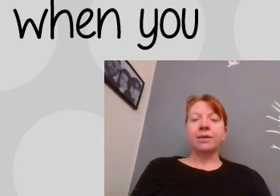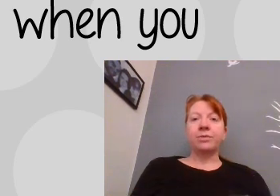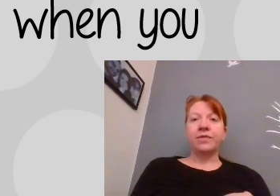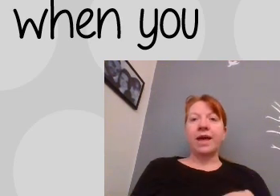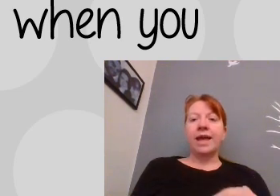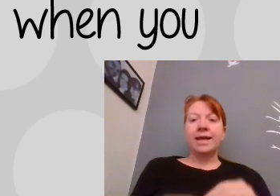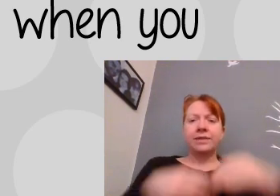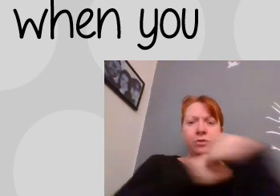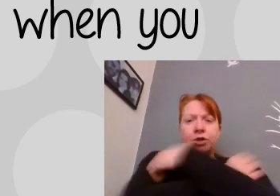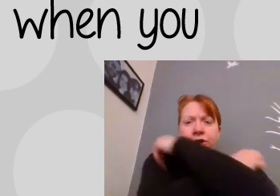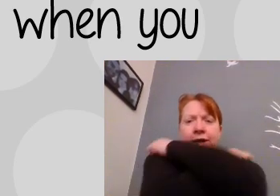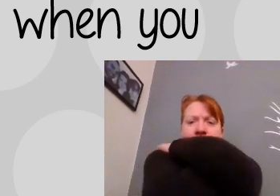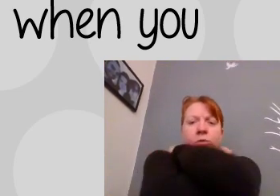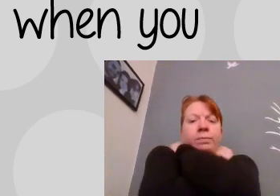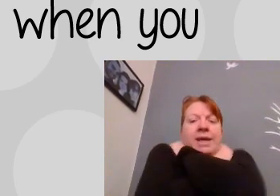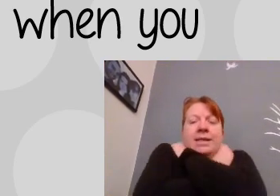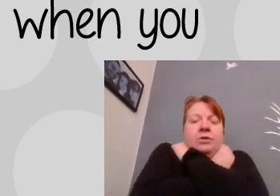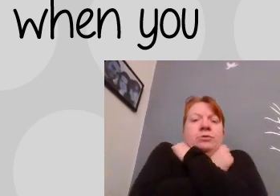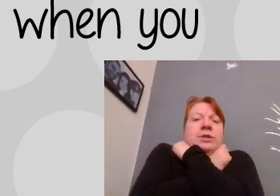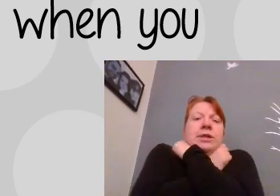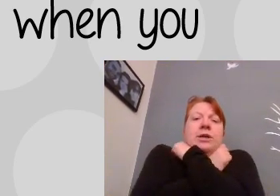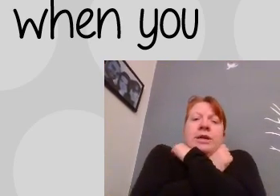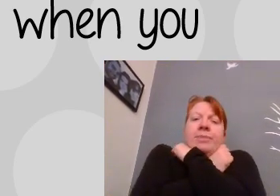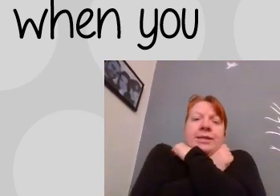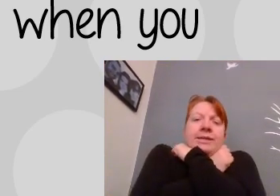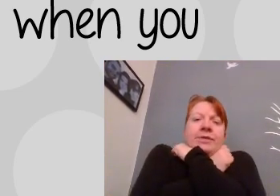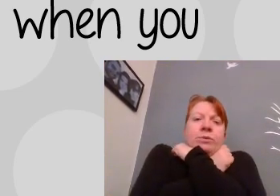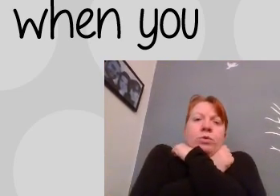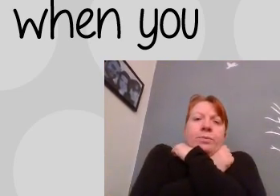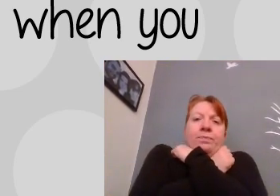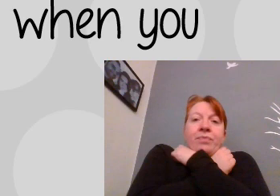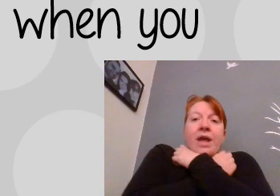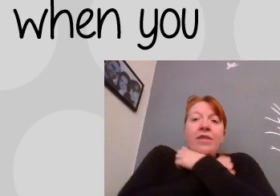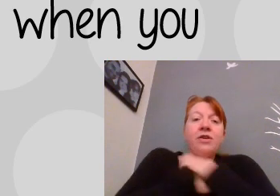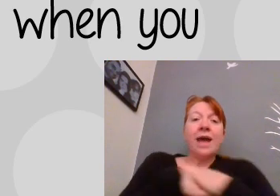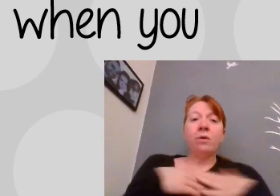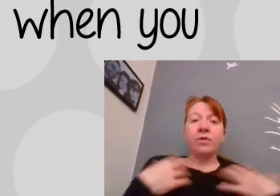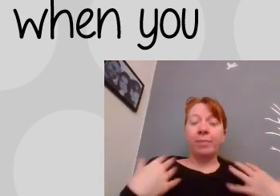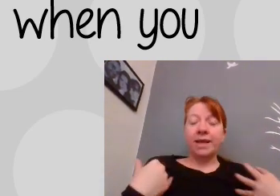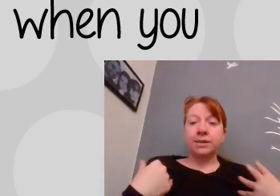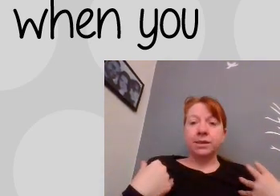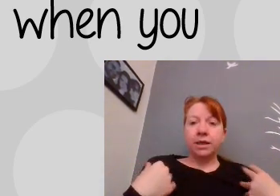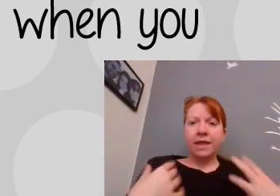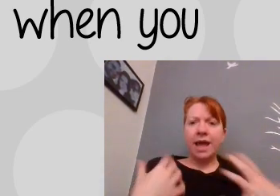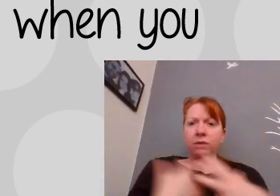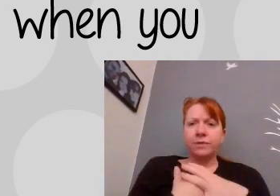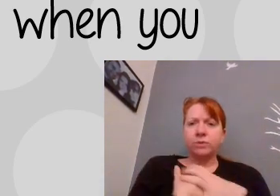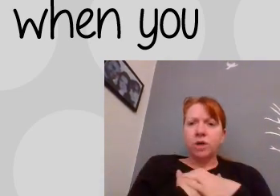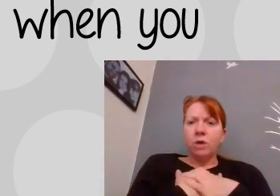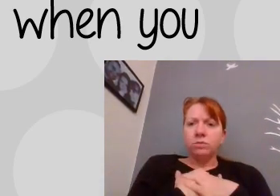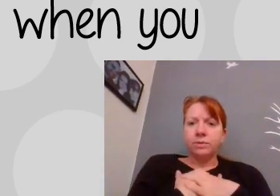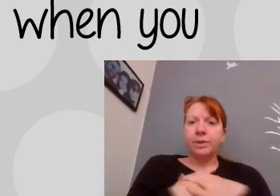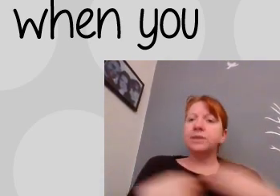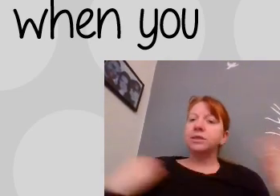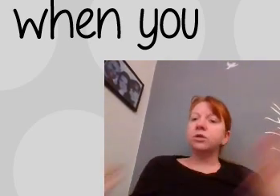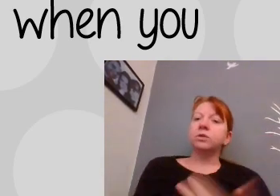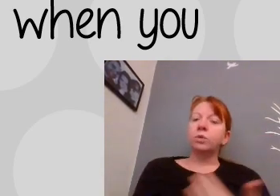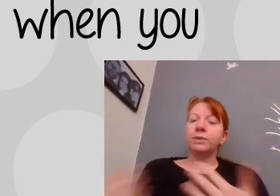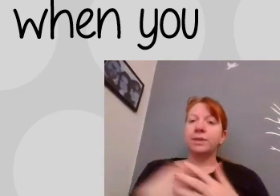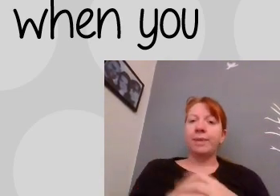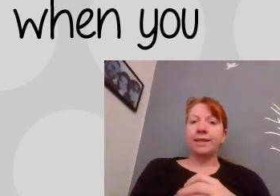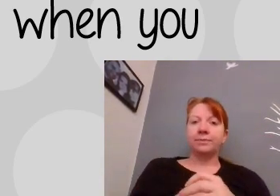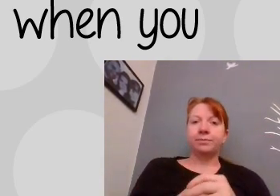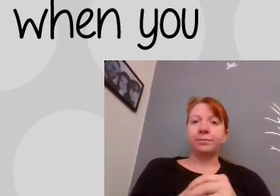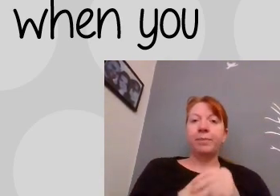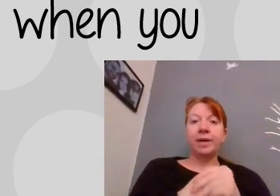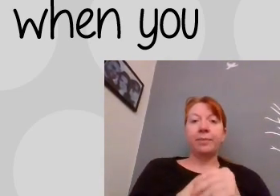Another example of that is if you're in your nice warm bed and you're all snuggled up and it's lovely and warm, and then you get out of the bed, the house feels cold because it's not as warm